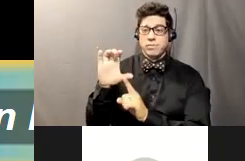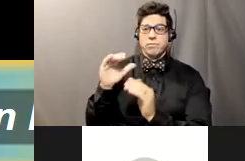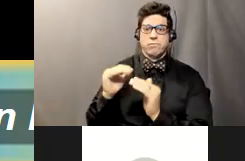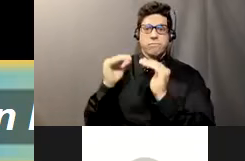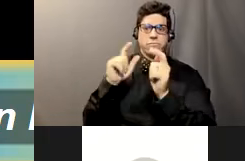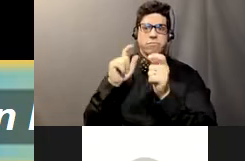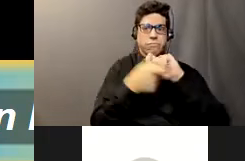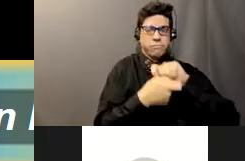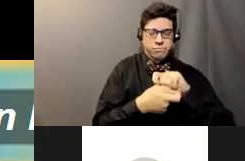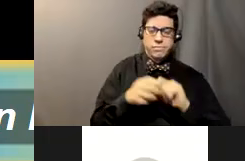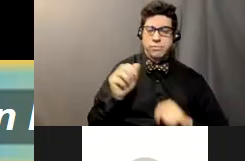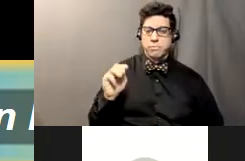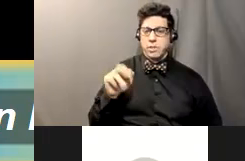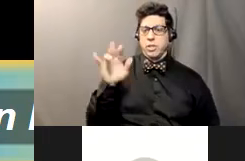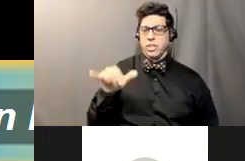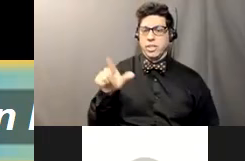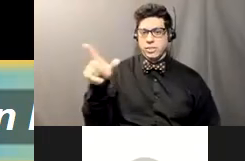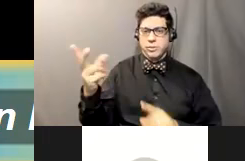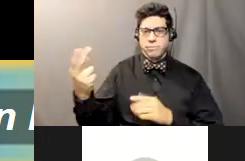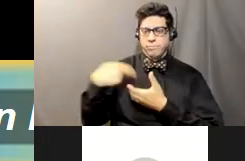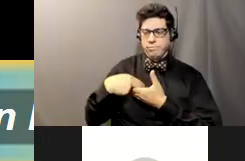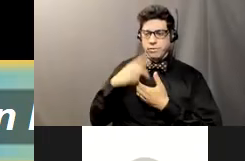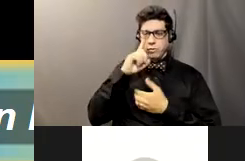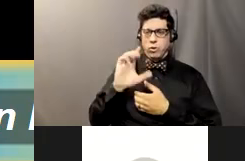Mary, who can wave at you, is coming on board as our